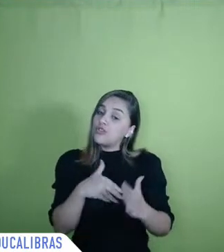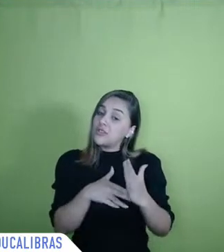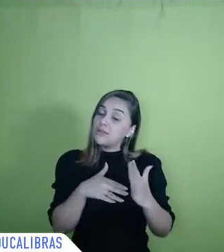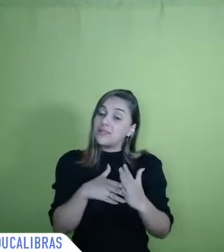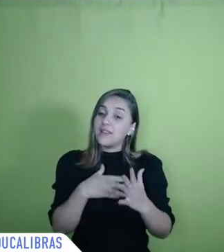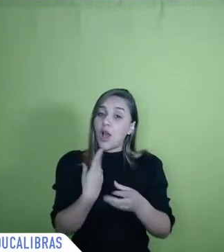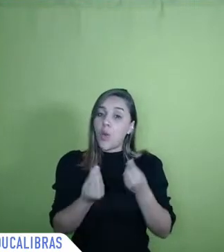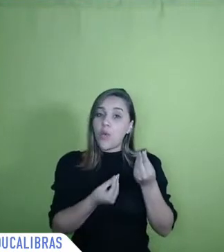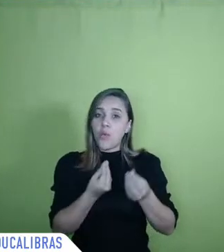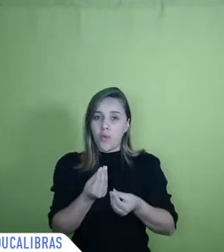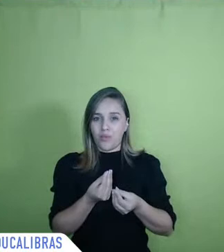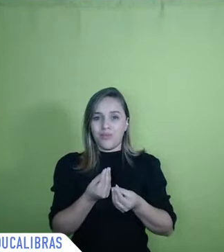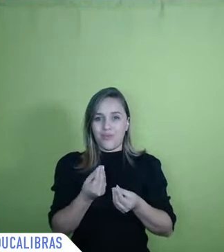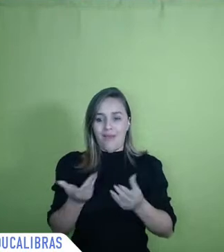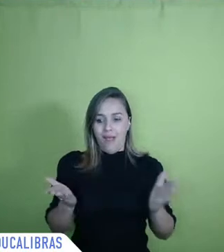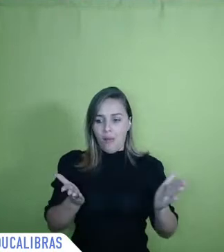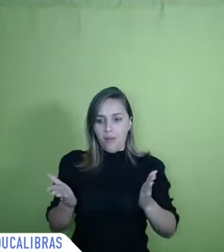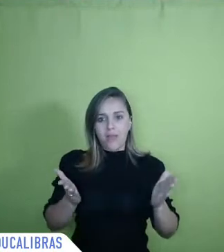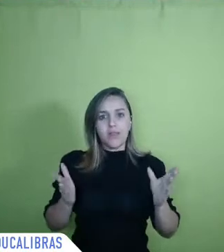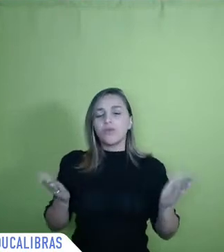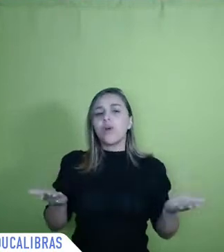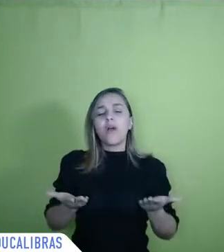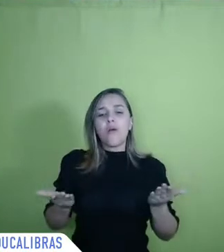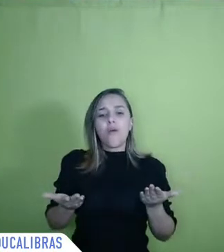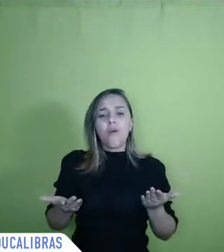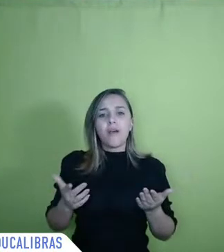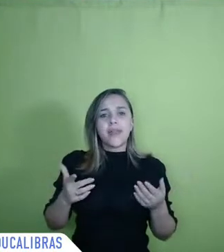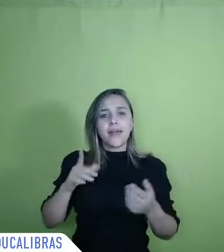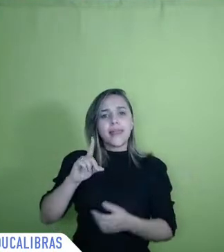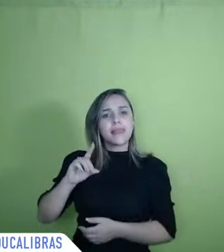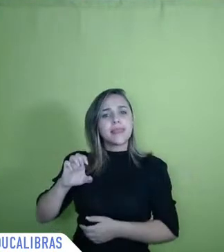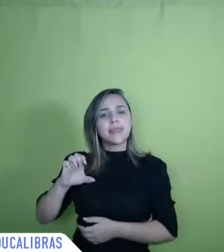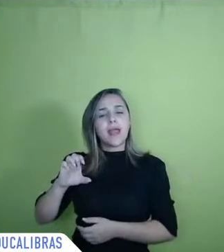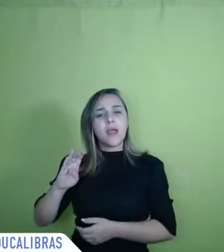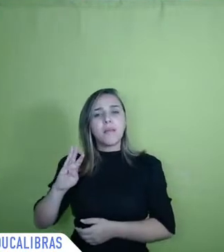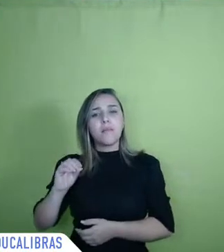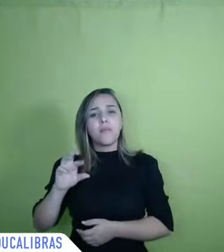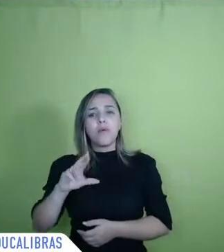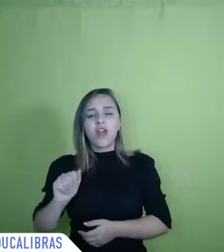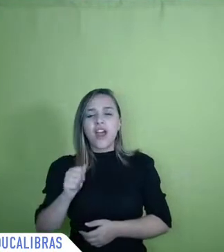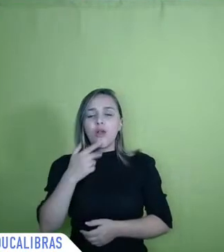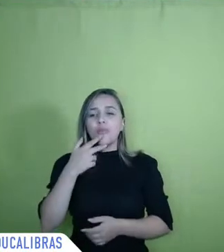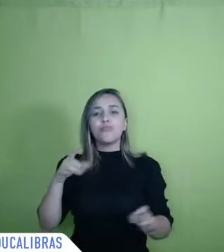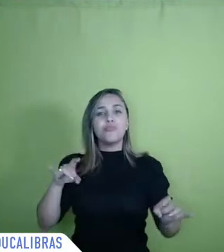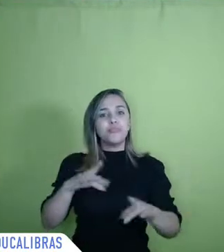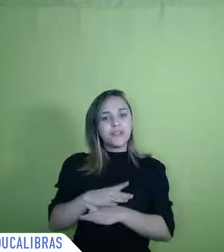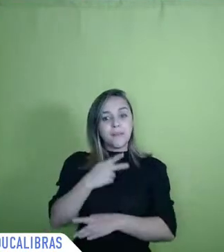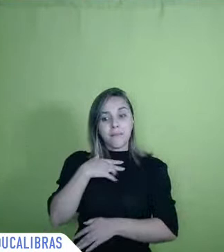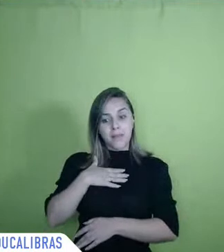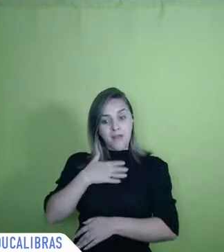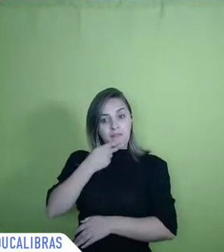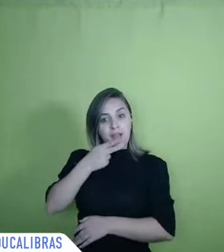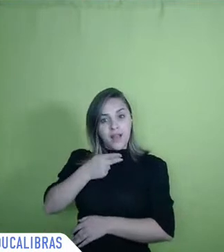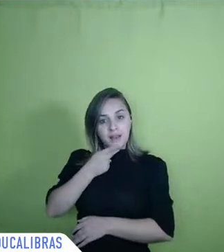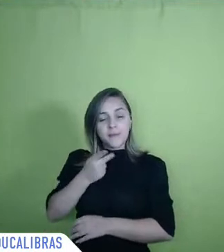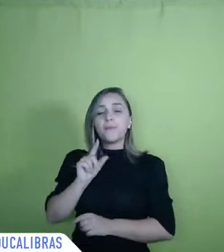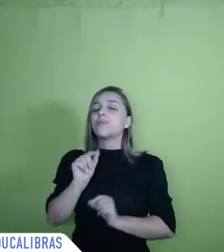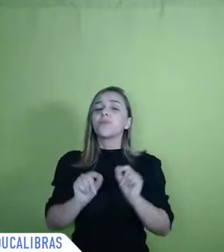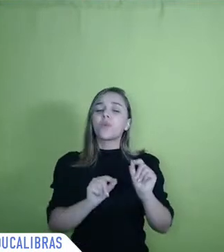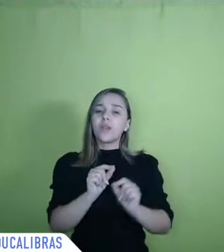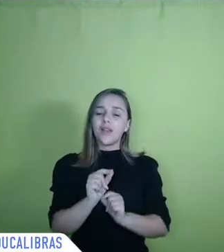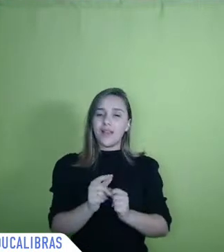But of course, the state's budget cannot be endless. But to close my